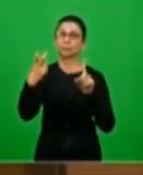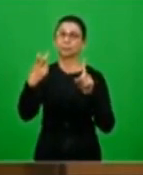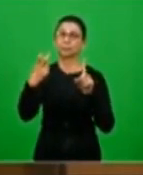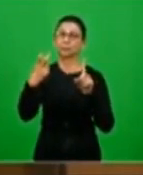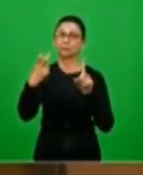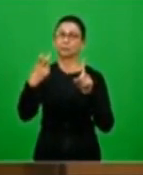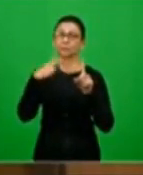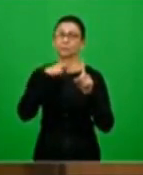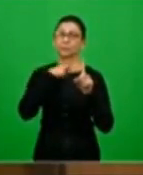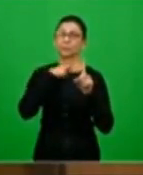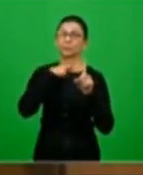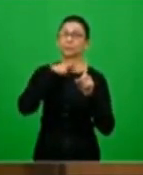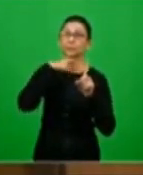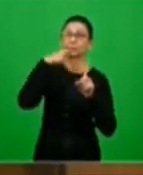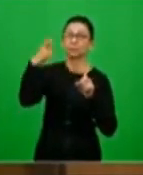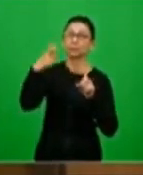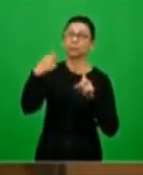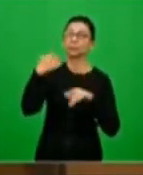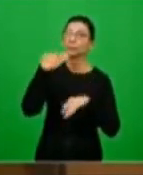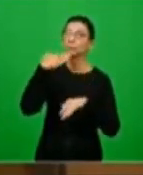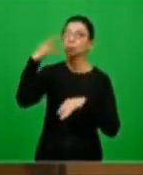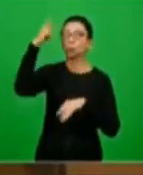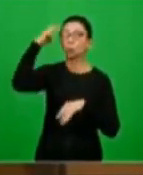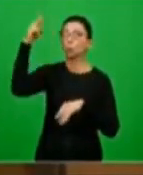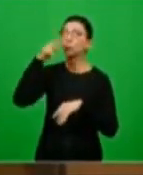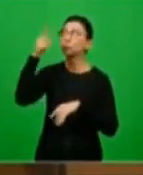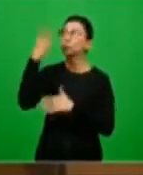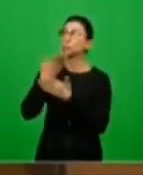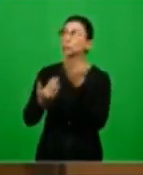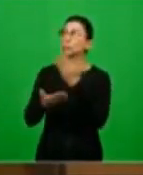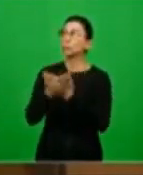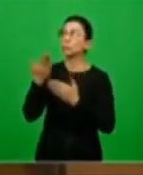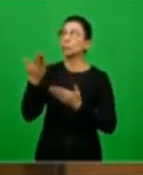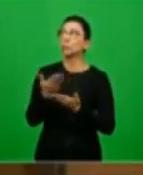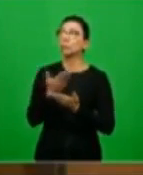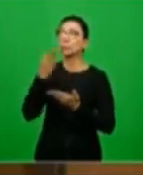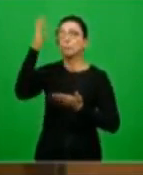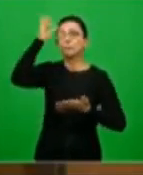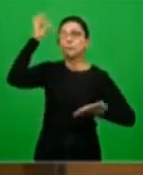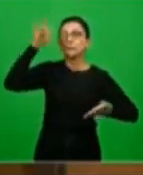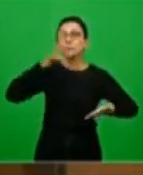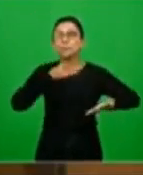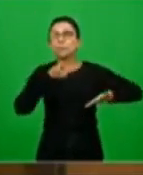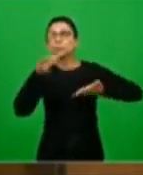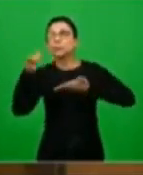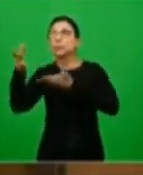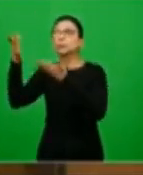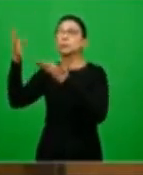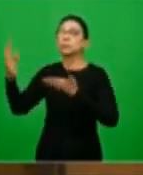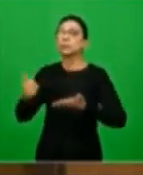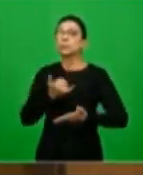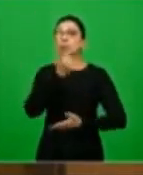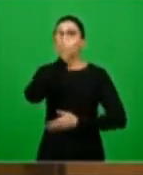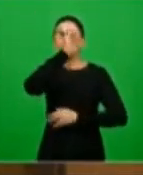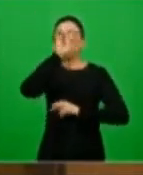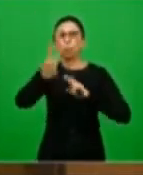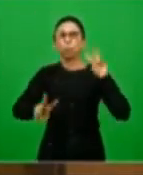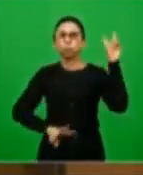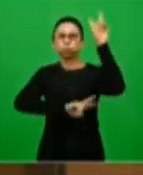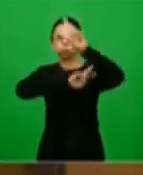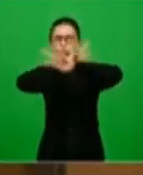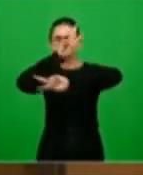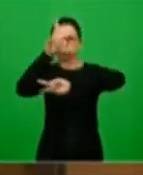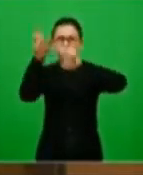was, Father, Father, I hand to you my spirit to your hands. And the Bible says that when he said